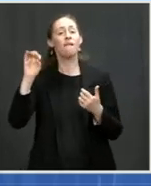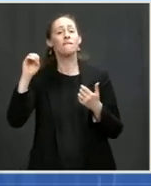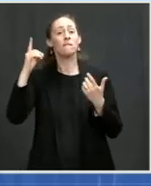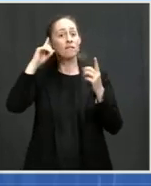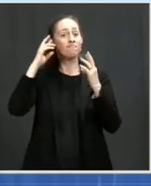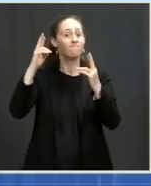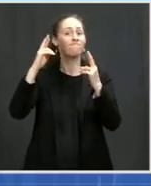Thank you. I'll now turn the...